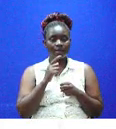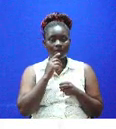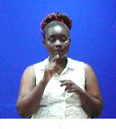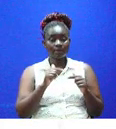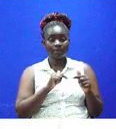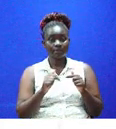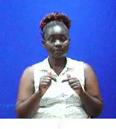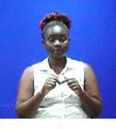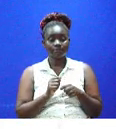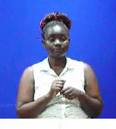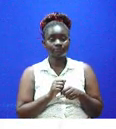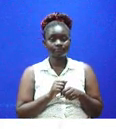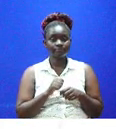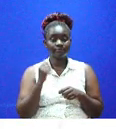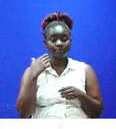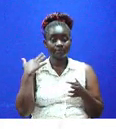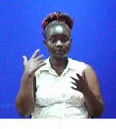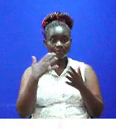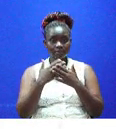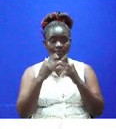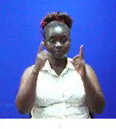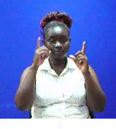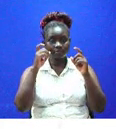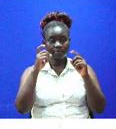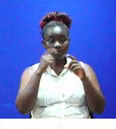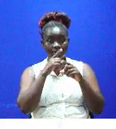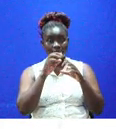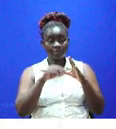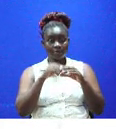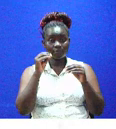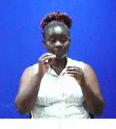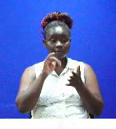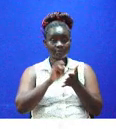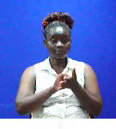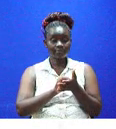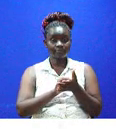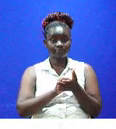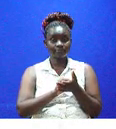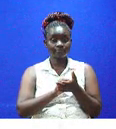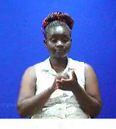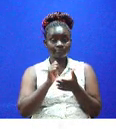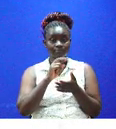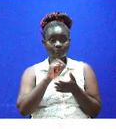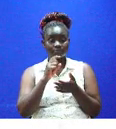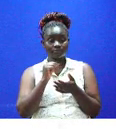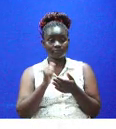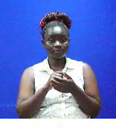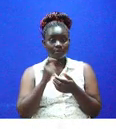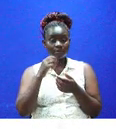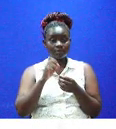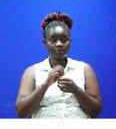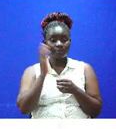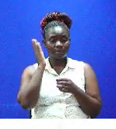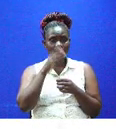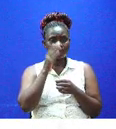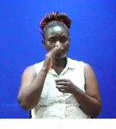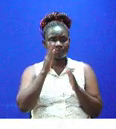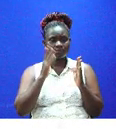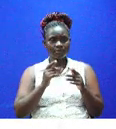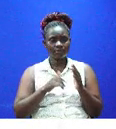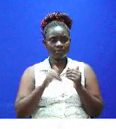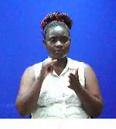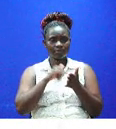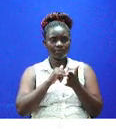know, recently with the femicide issues, you found out that the aggressors, the criminals in those cases that